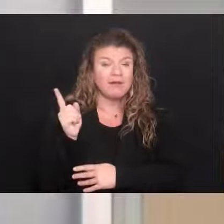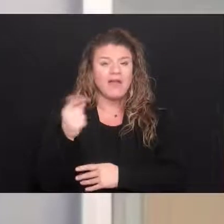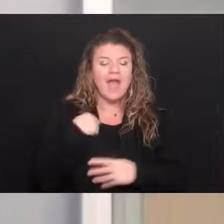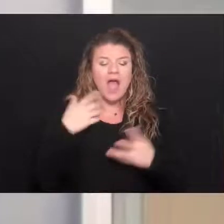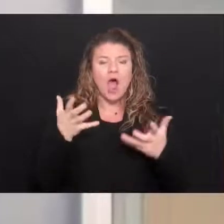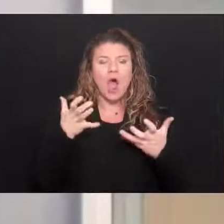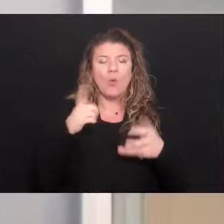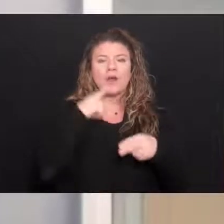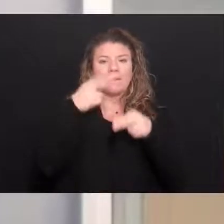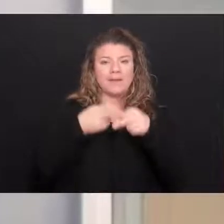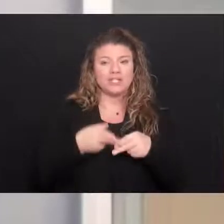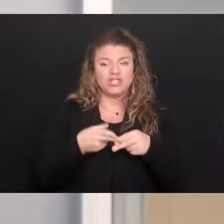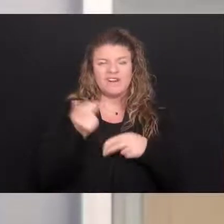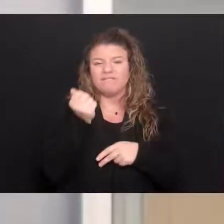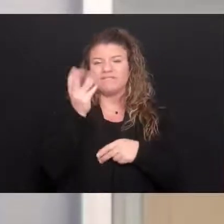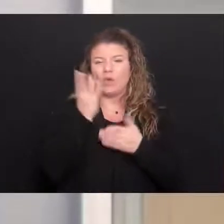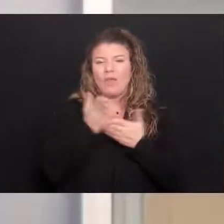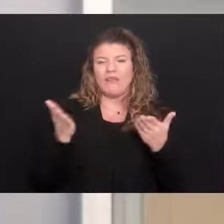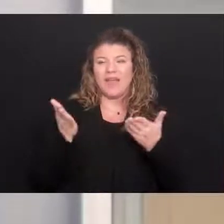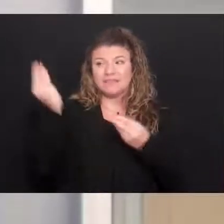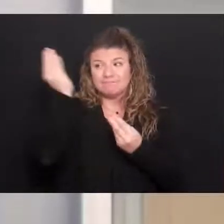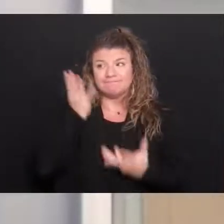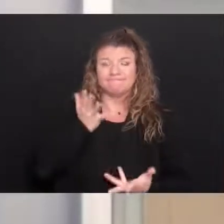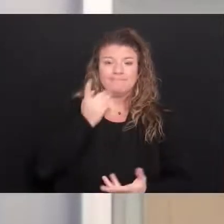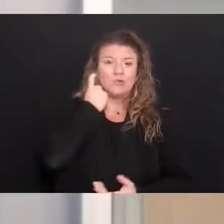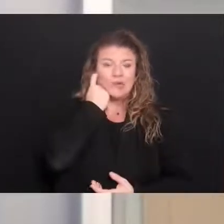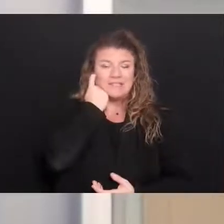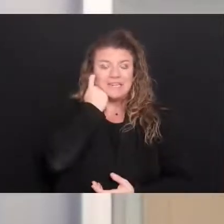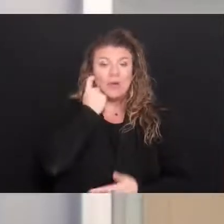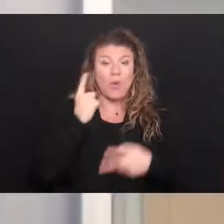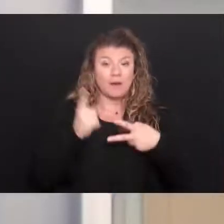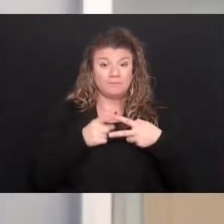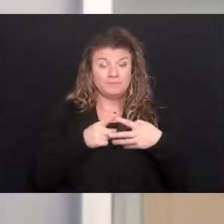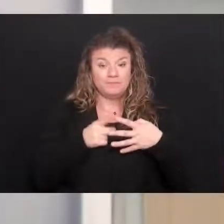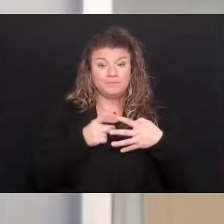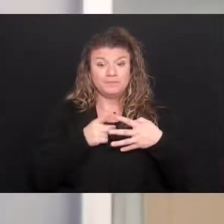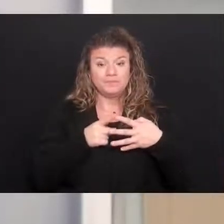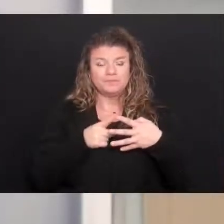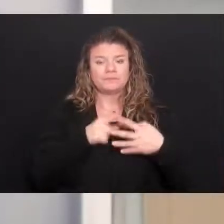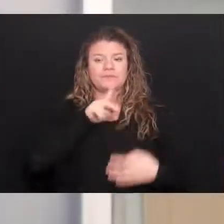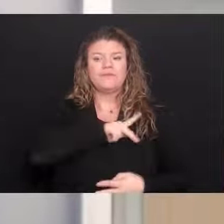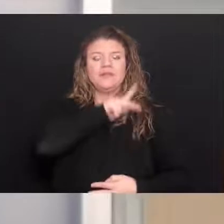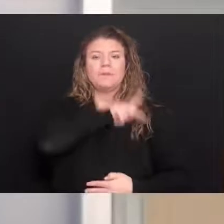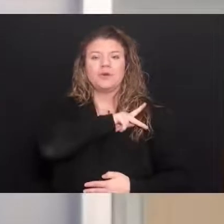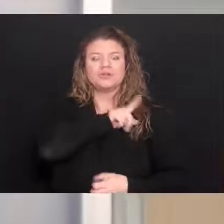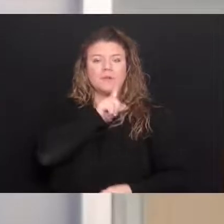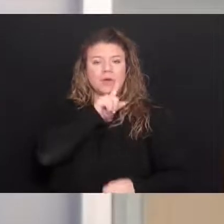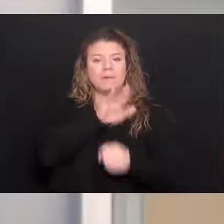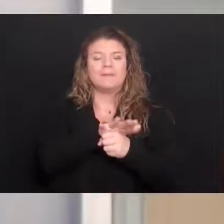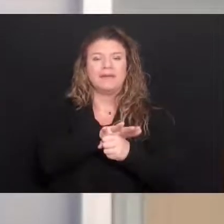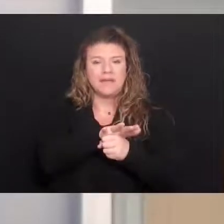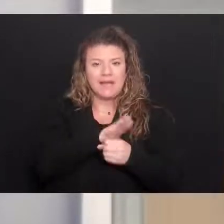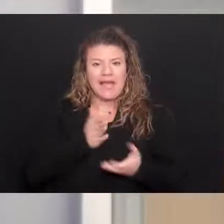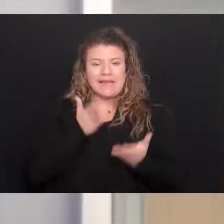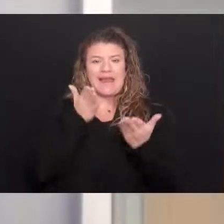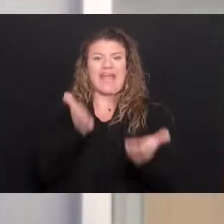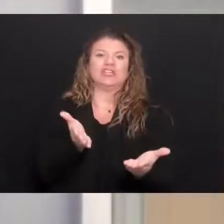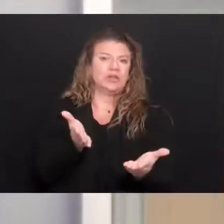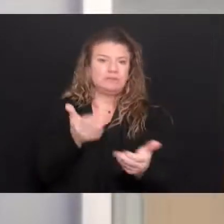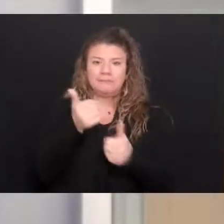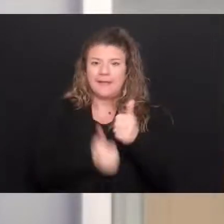wanted to mention that a couple of things came to my attention recently. One is the personal commitment and dedication that each of